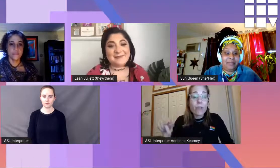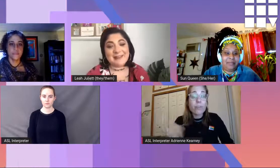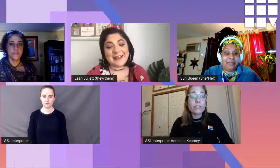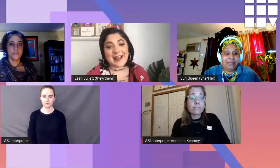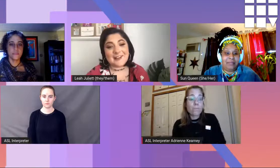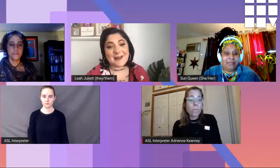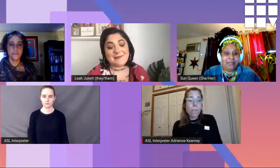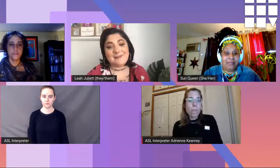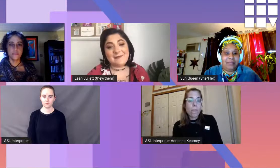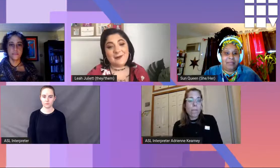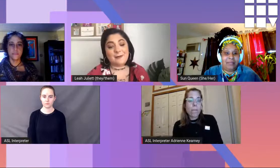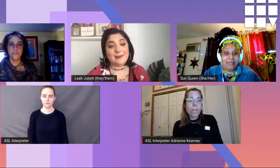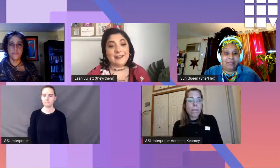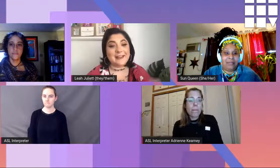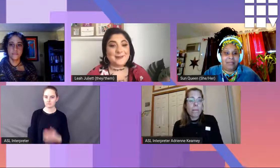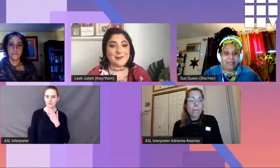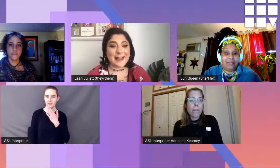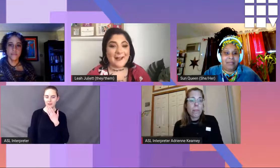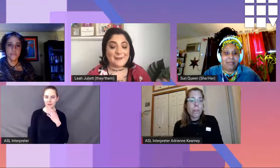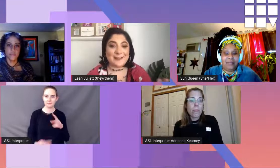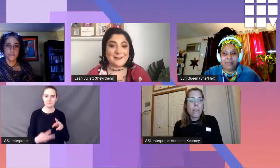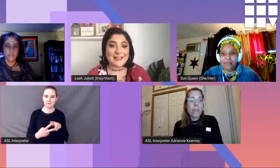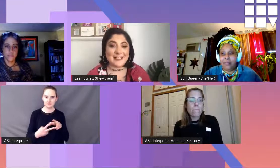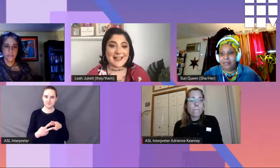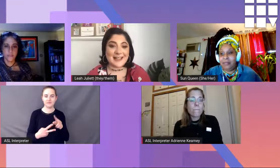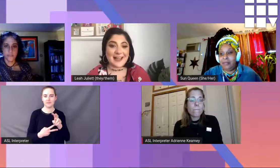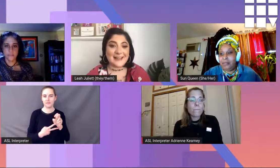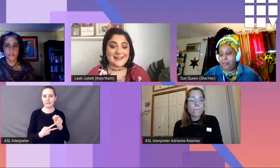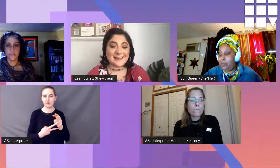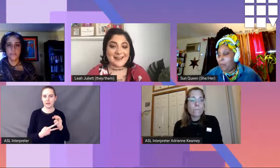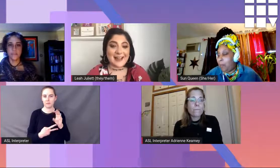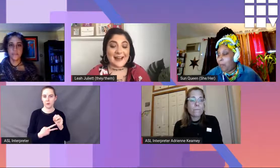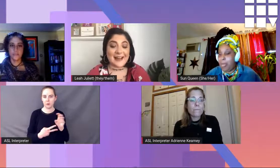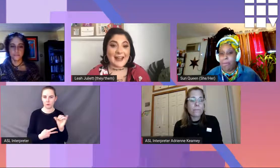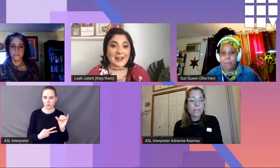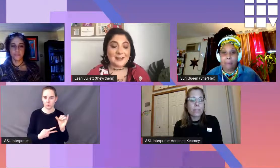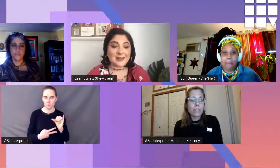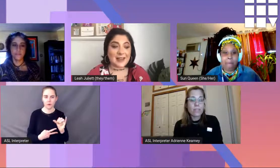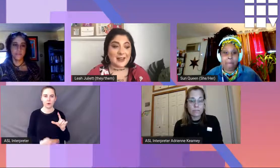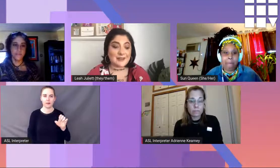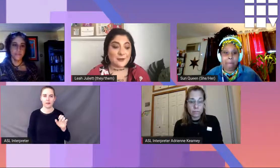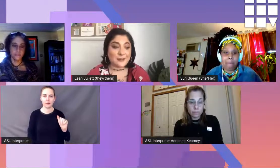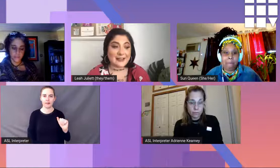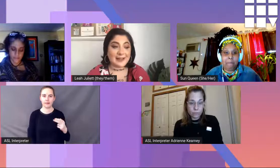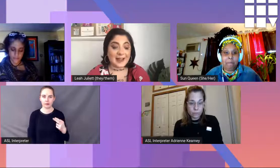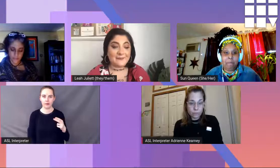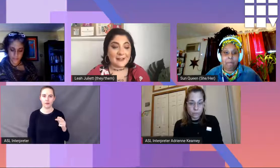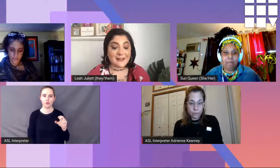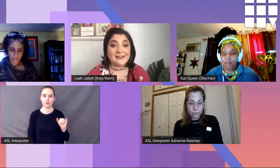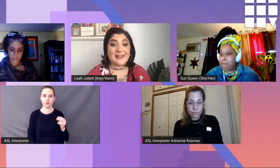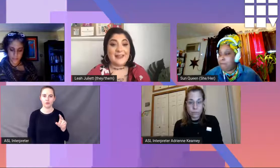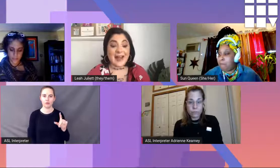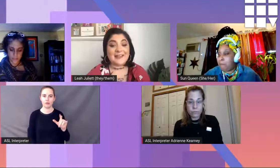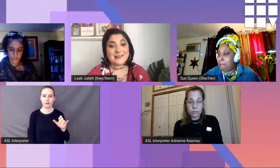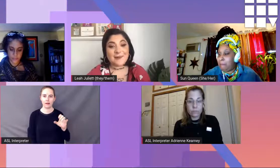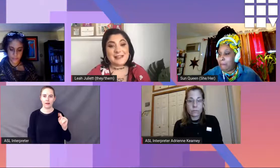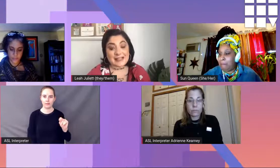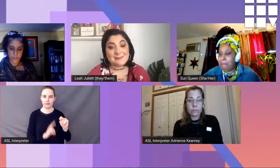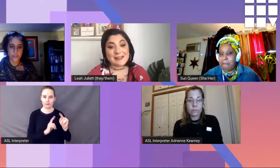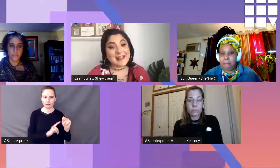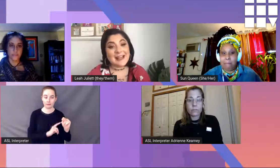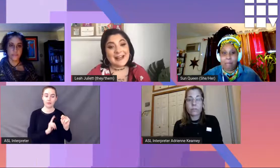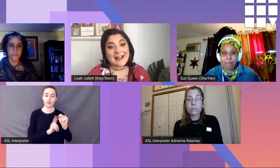Thank you. My Cash App and Venmo are both Leah Juliett with 2 T's at the end. And I totally feel that